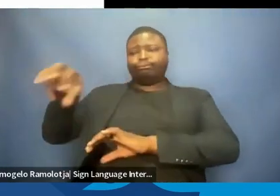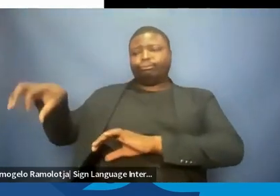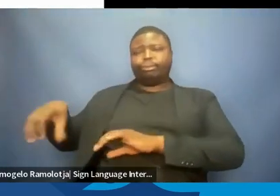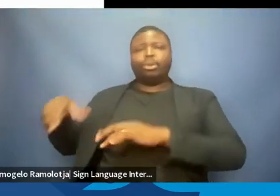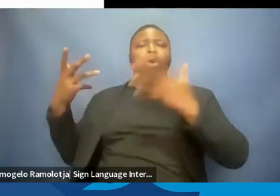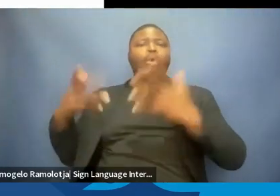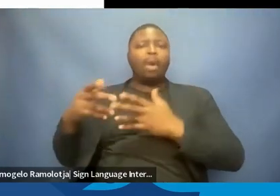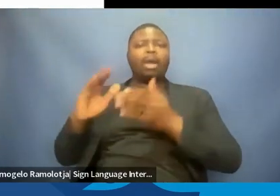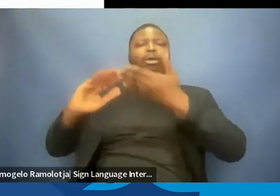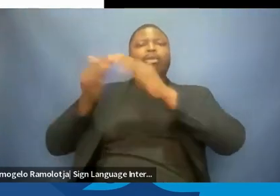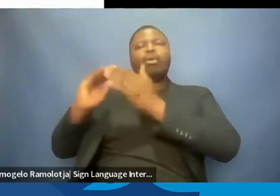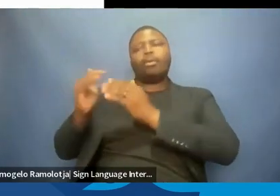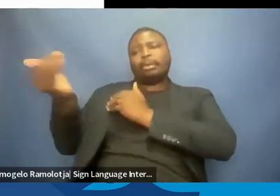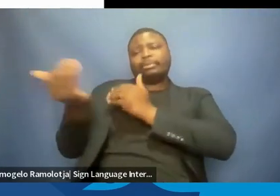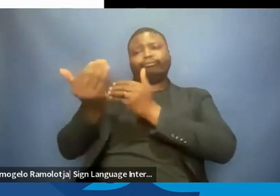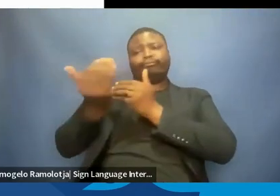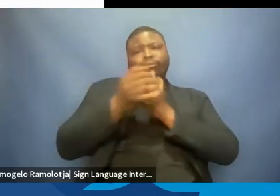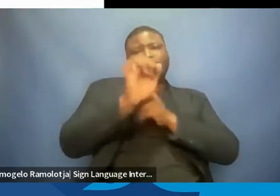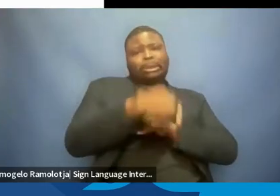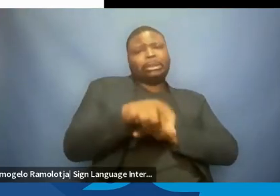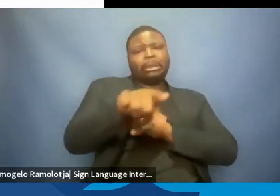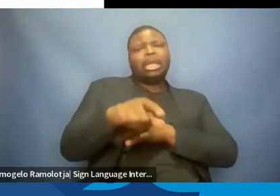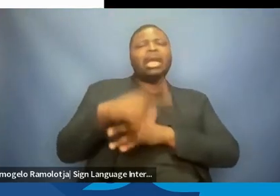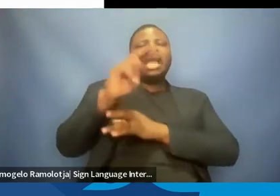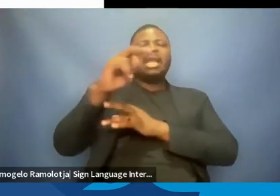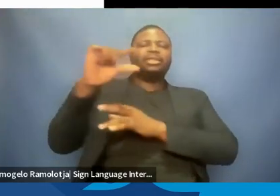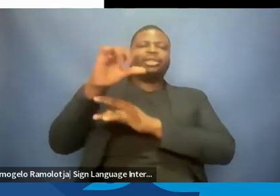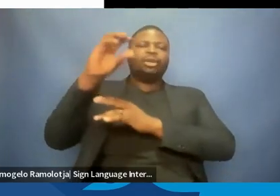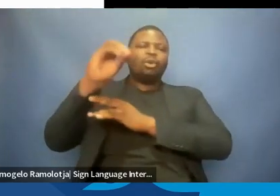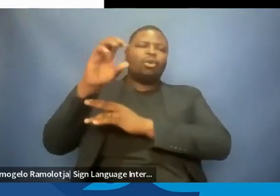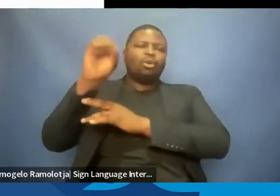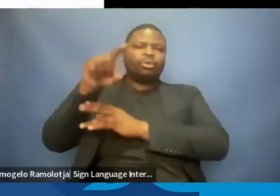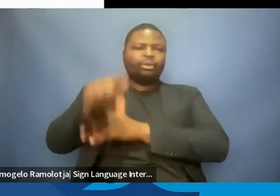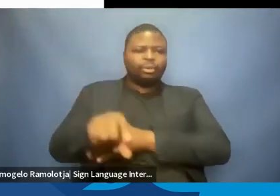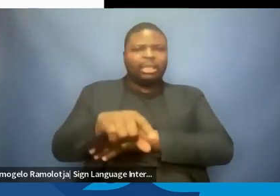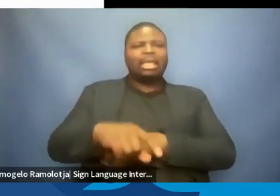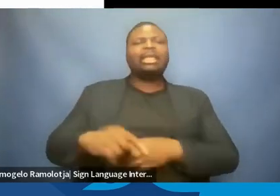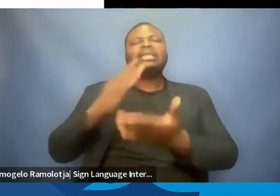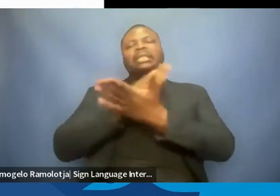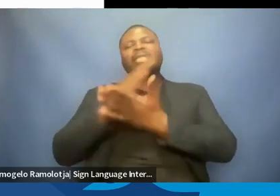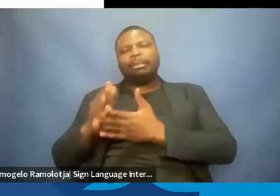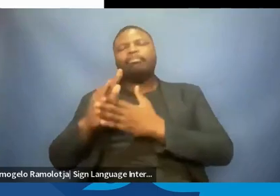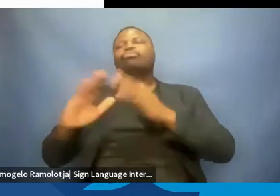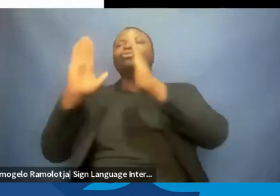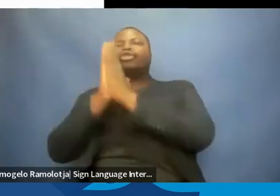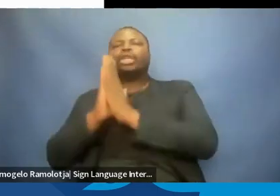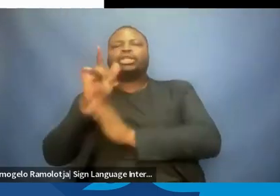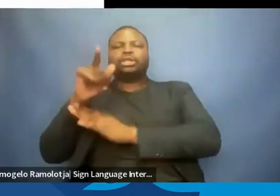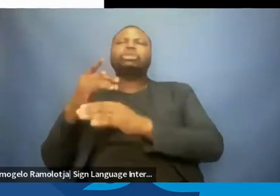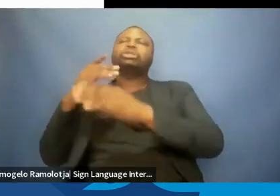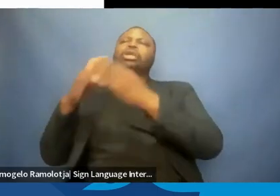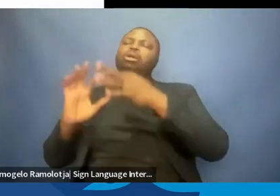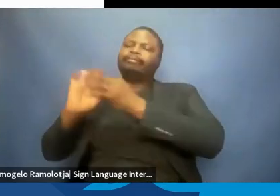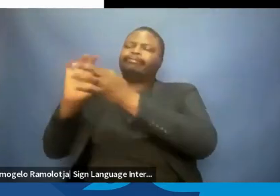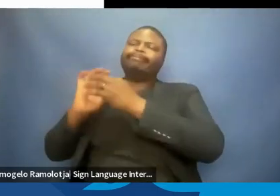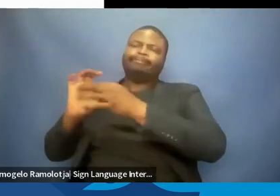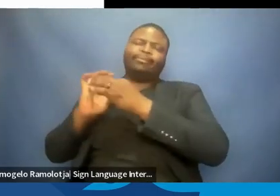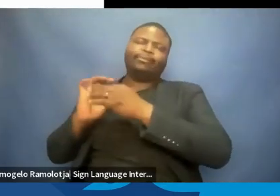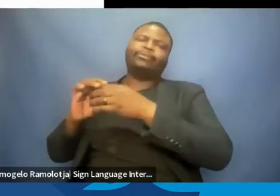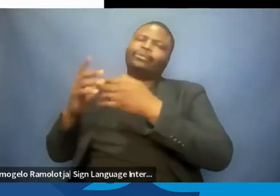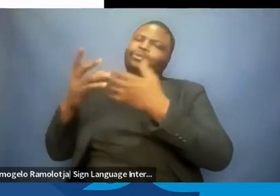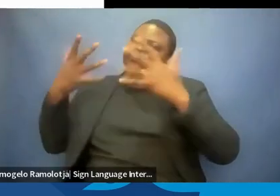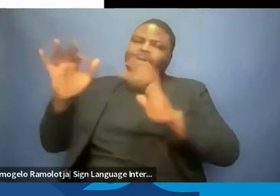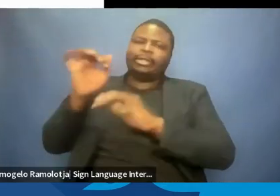integration later on. Important to also note, as 10 of our sites are based within community structures, so for